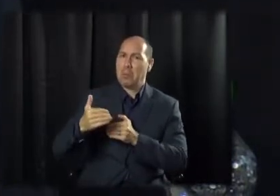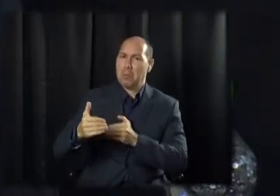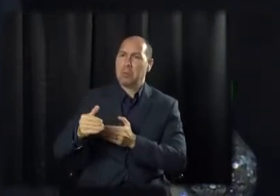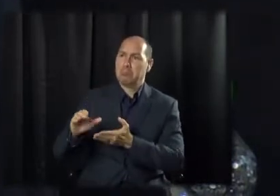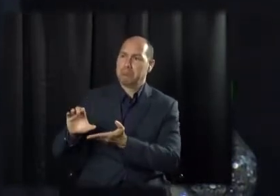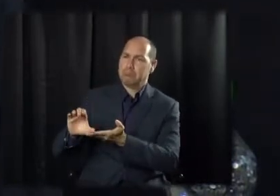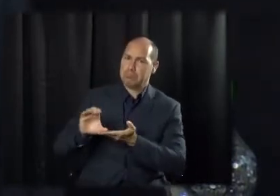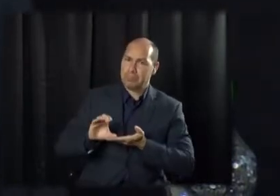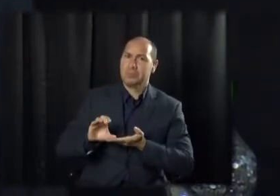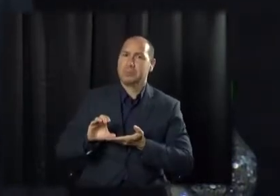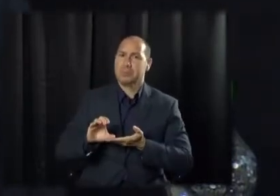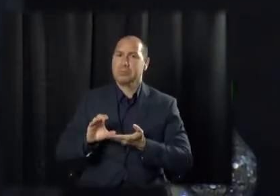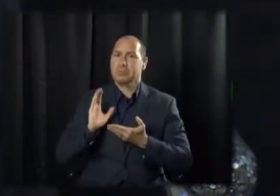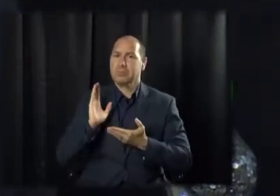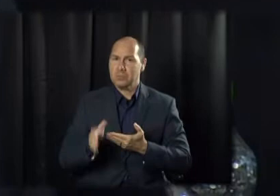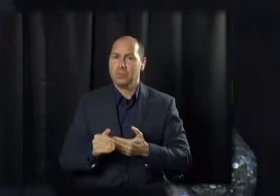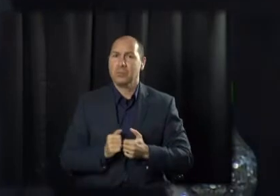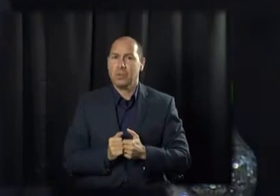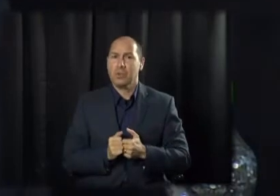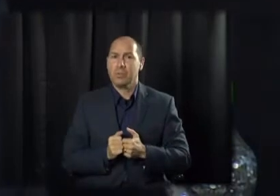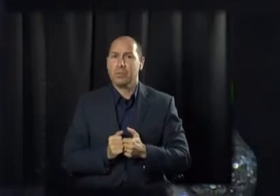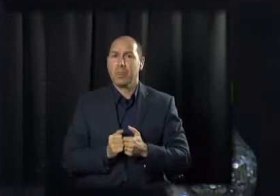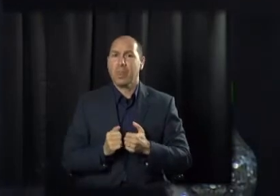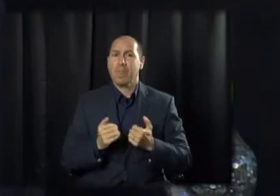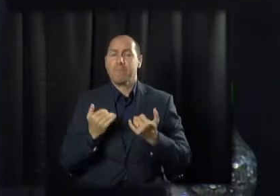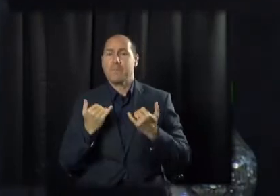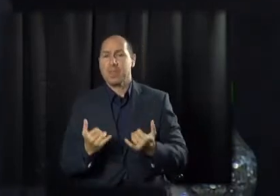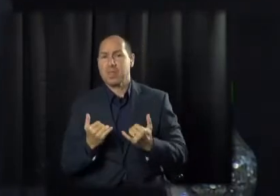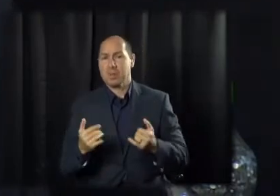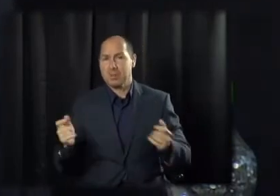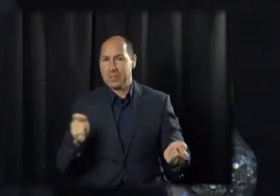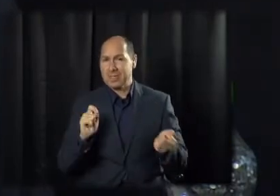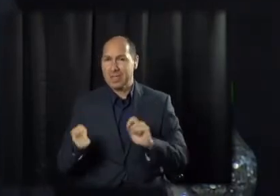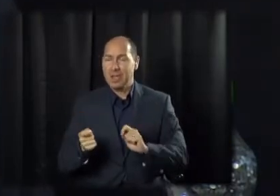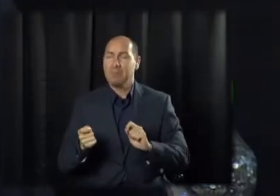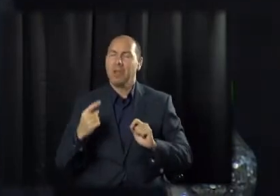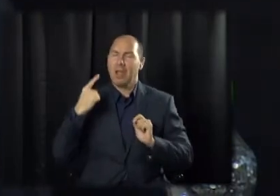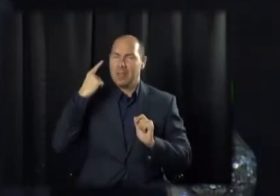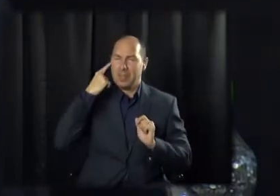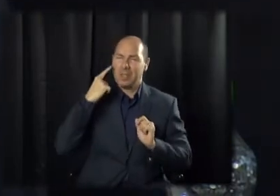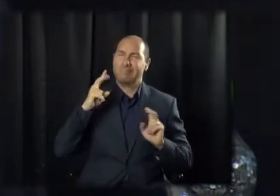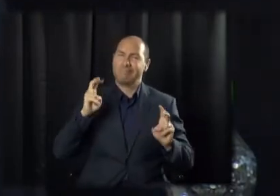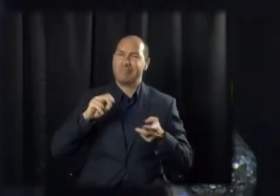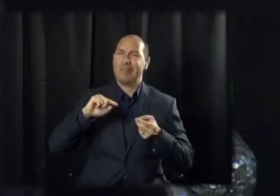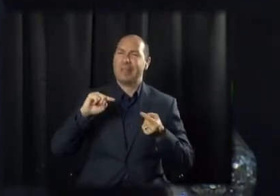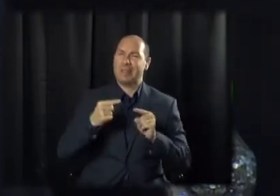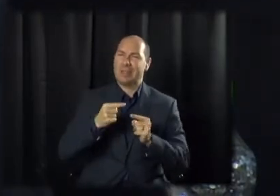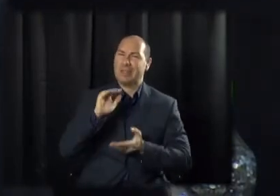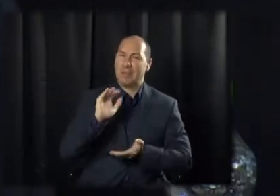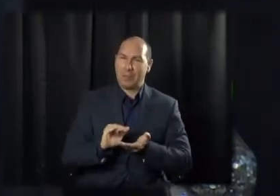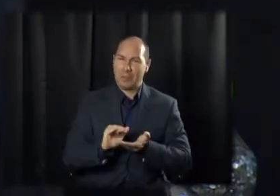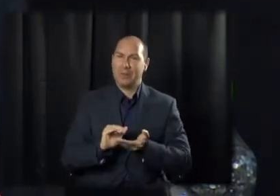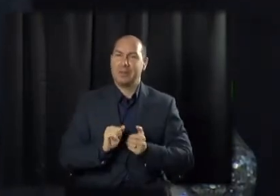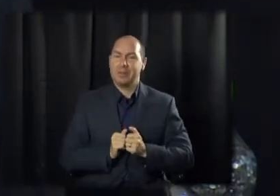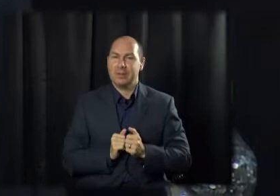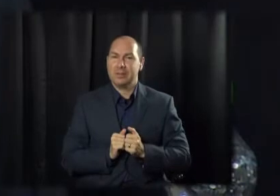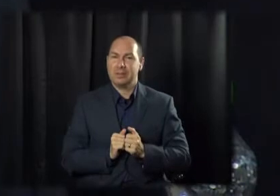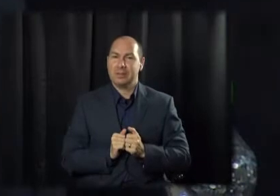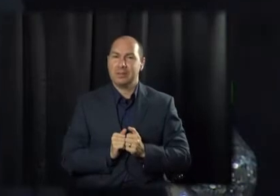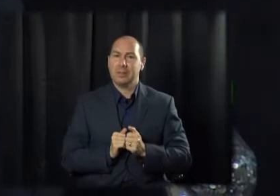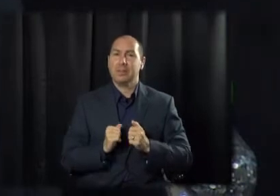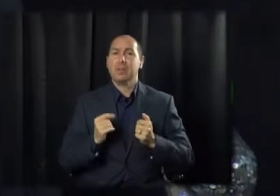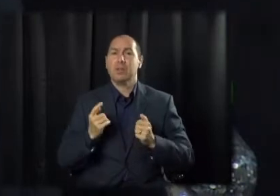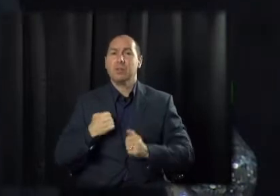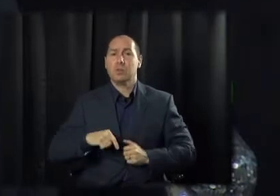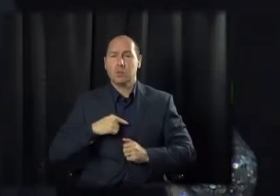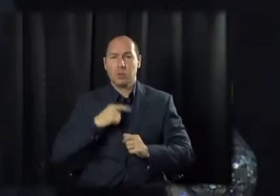these changes. They will be less painful now than at almost any time that we can imagine. We all believe, even those